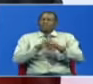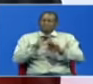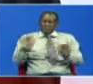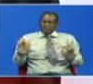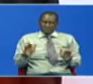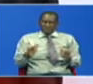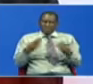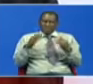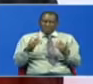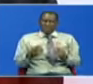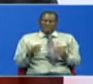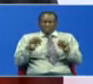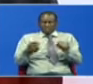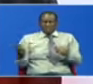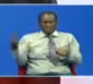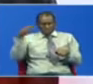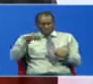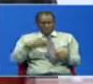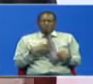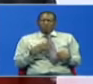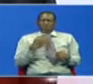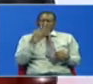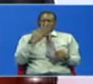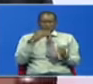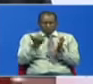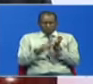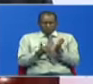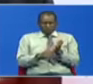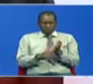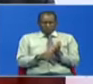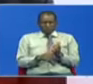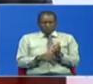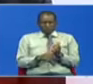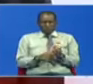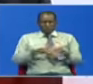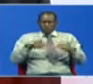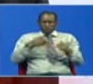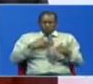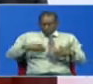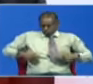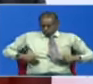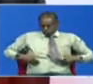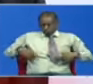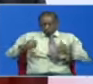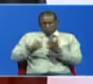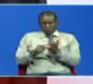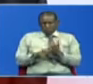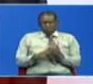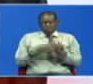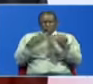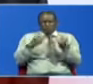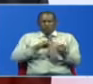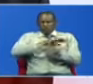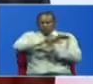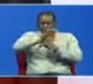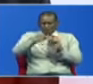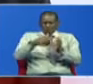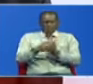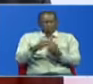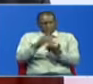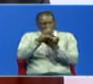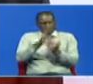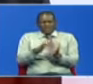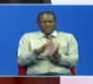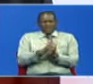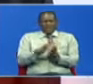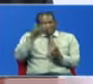you come and you have respiratory failure or you have kidney failure, basically the role of the doctors and nurses and the